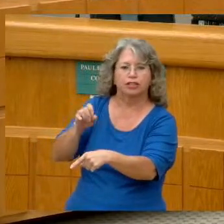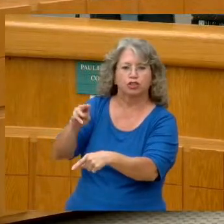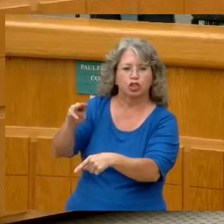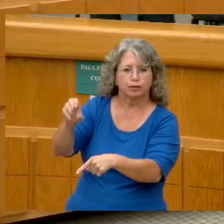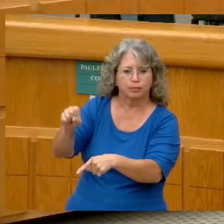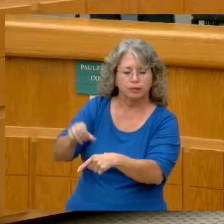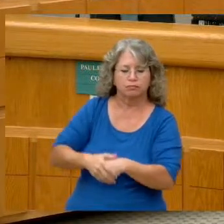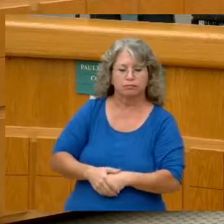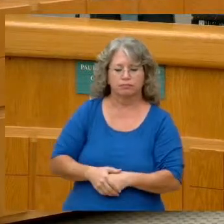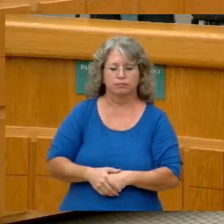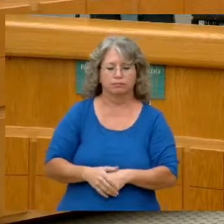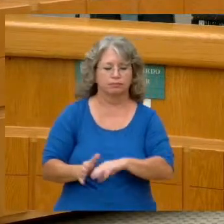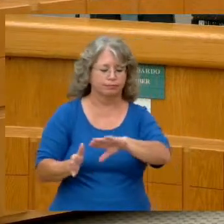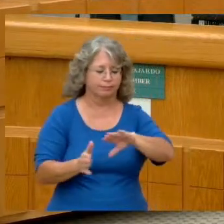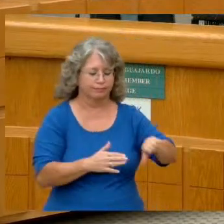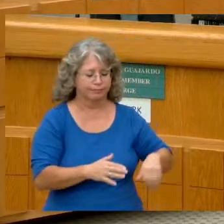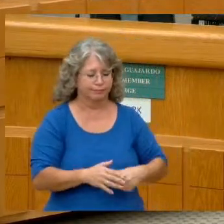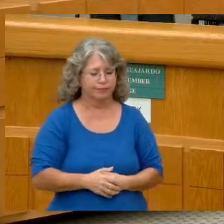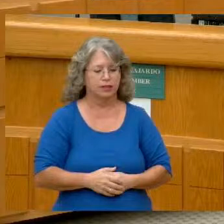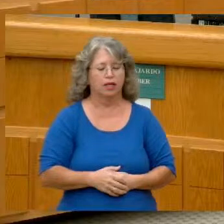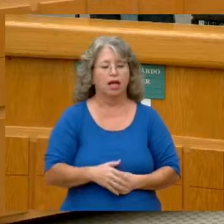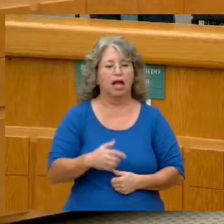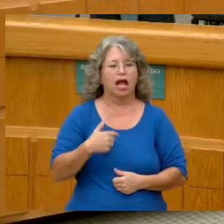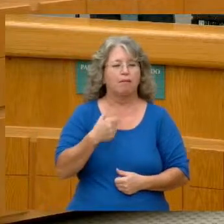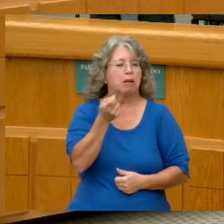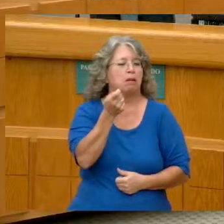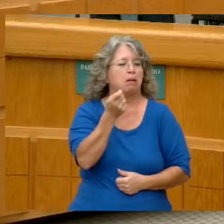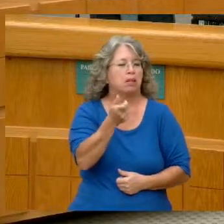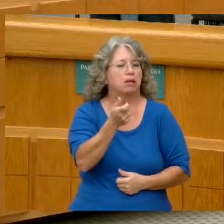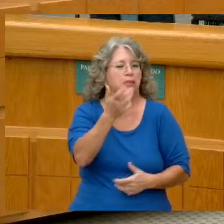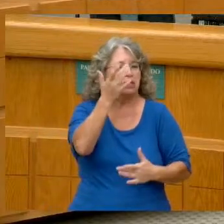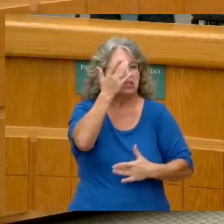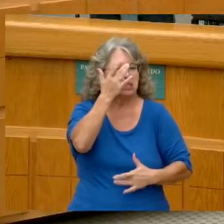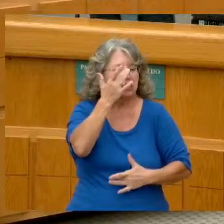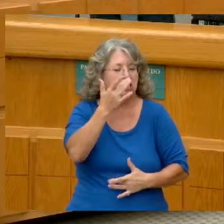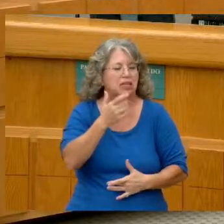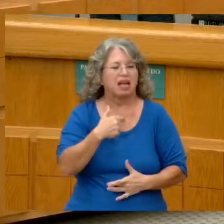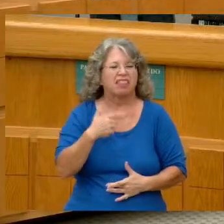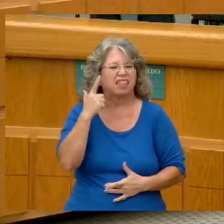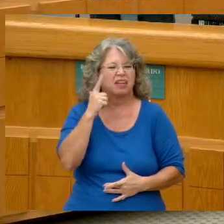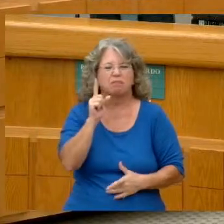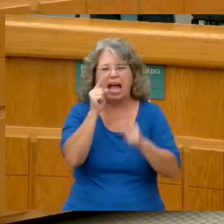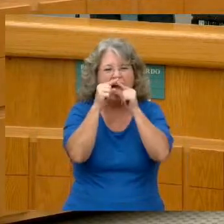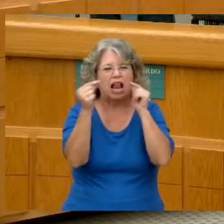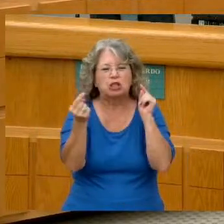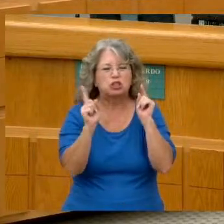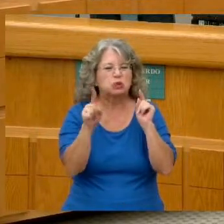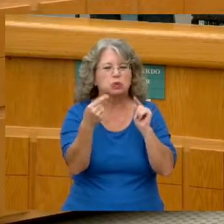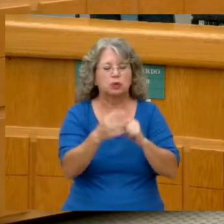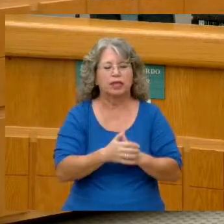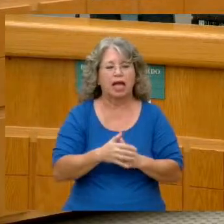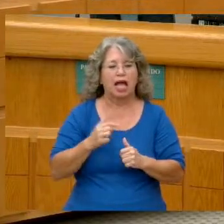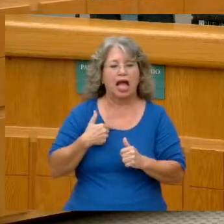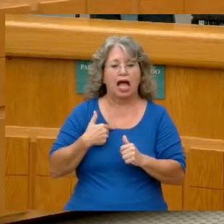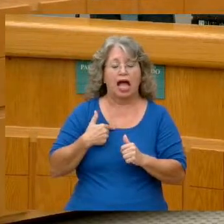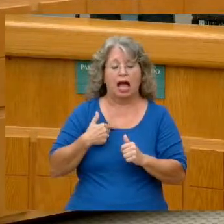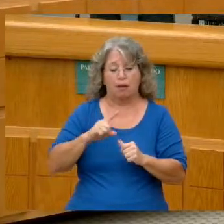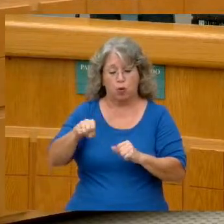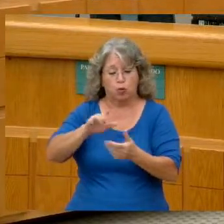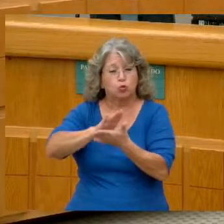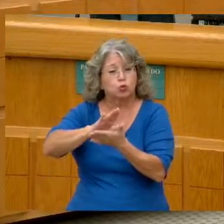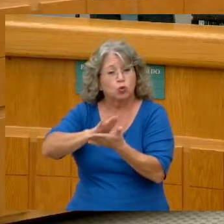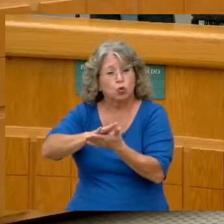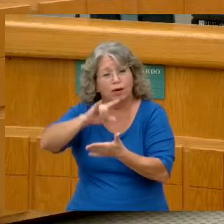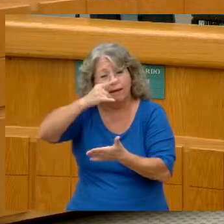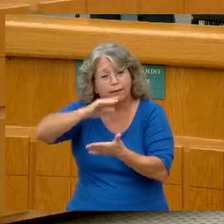to school. It feels like it's just allergies, and I share my bag of chips with my buddies. They touch the bag of chips because